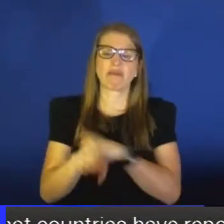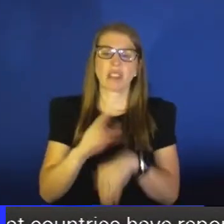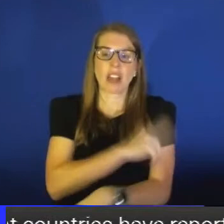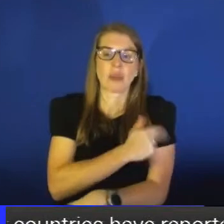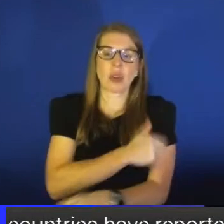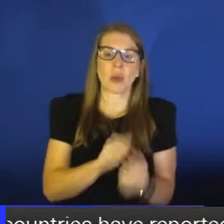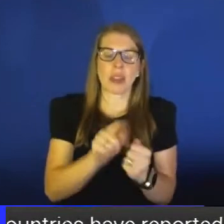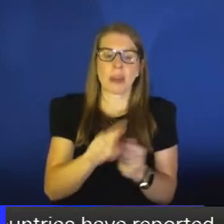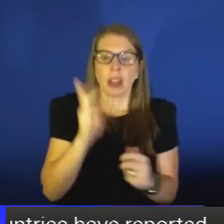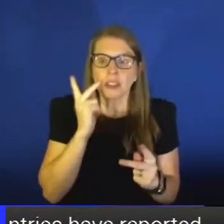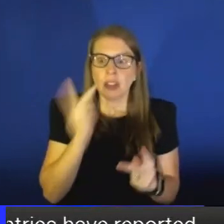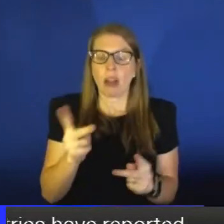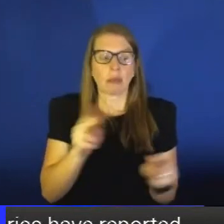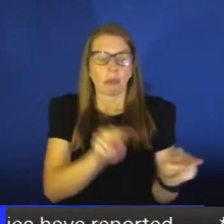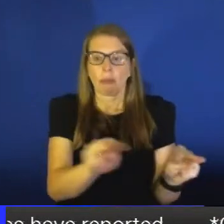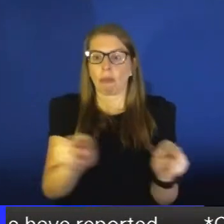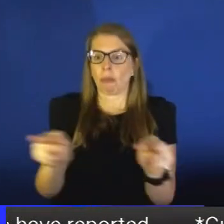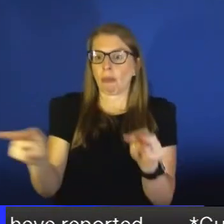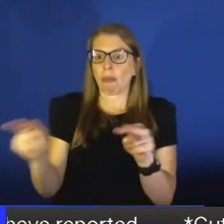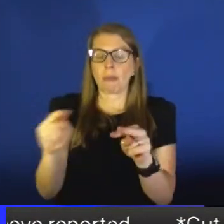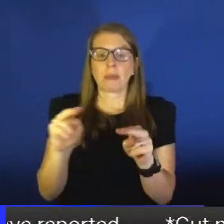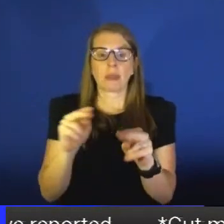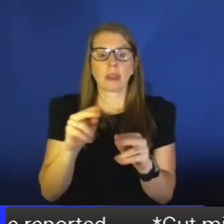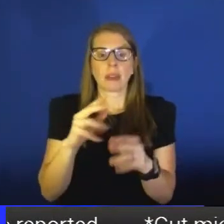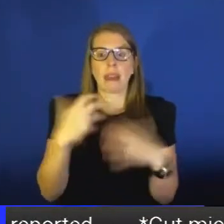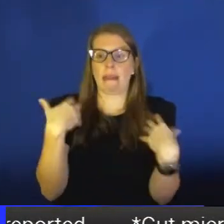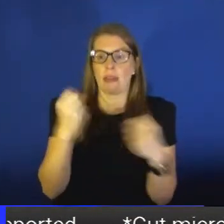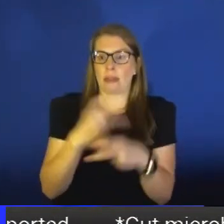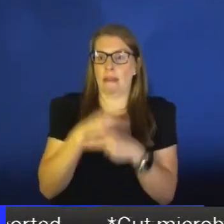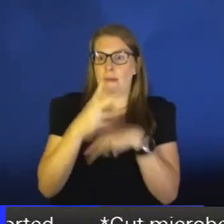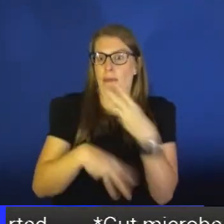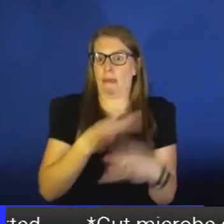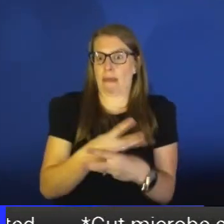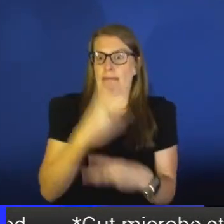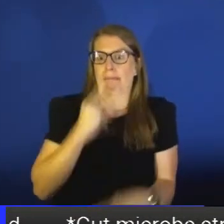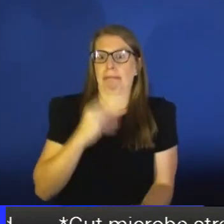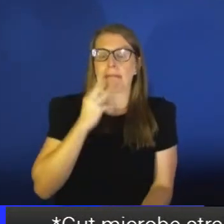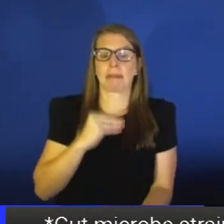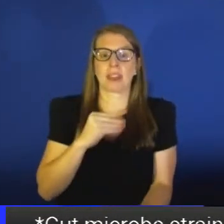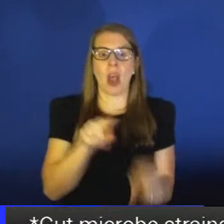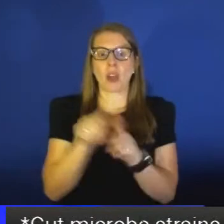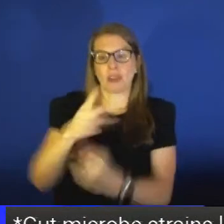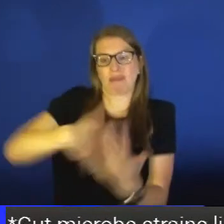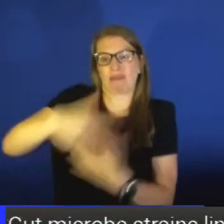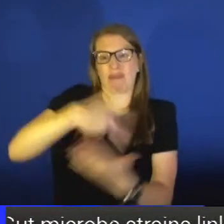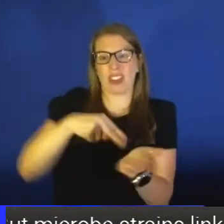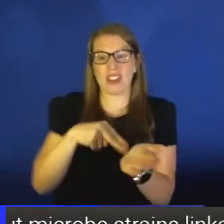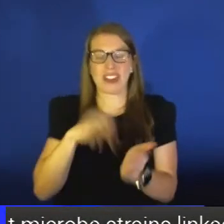the whole world of healthcare, and I'd also spend a little time with some of the nursing staff at the